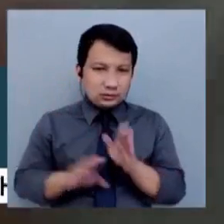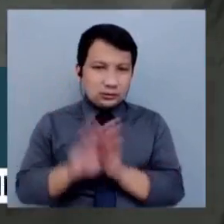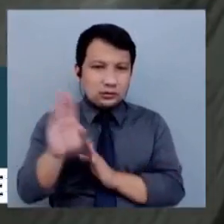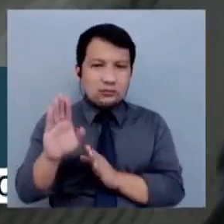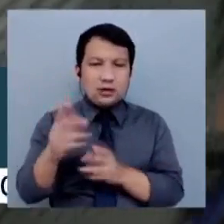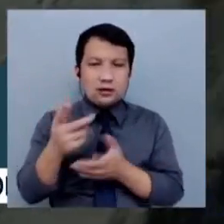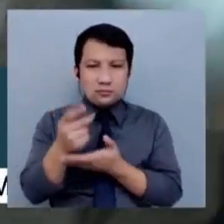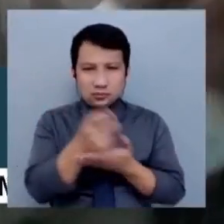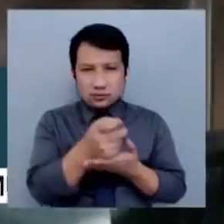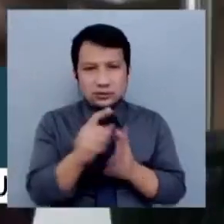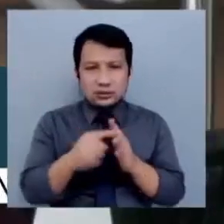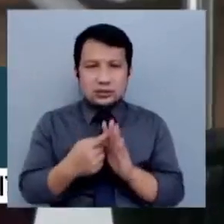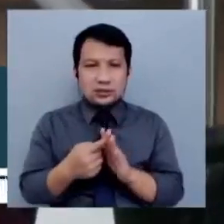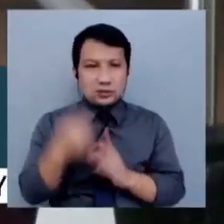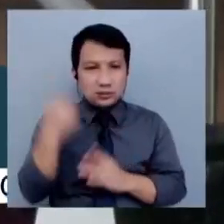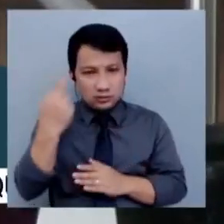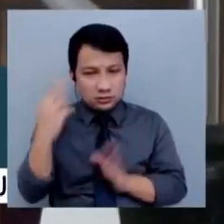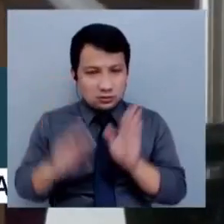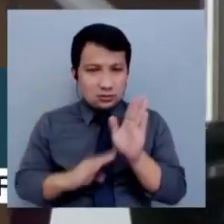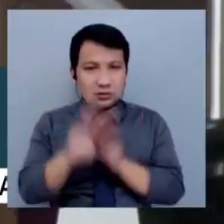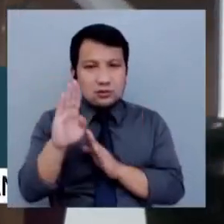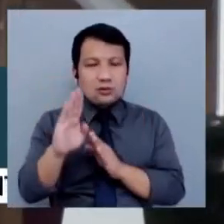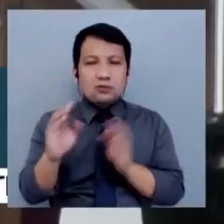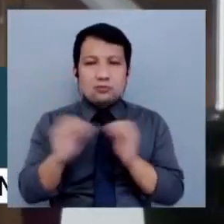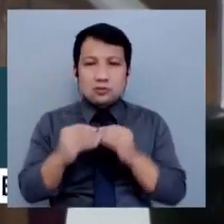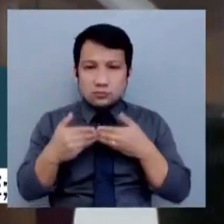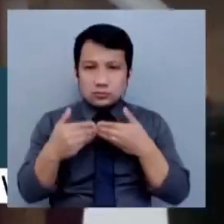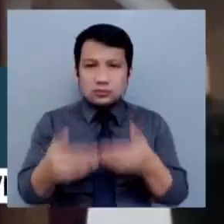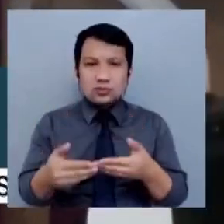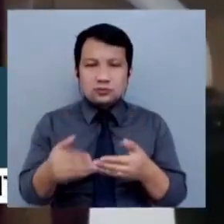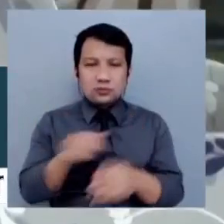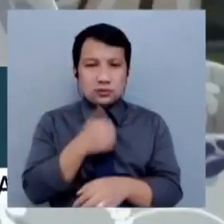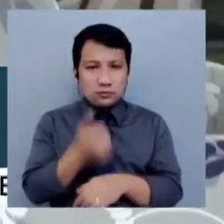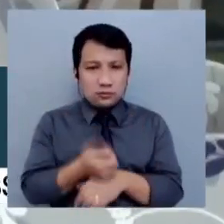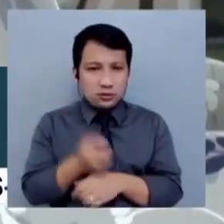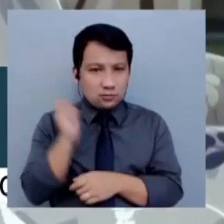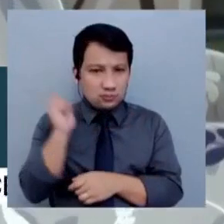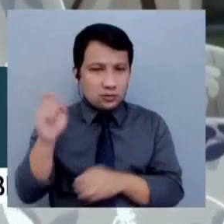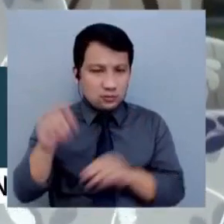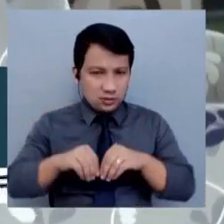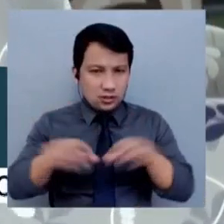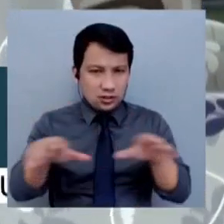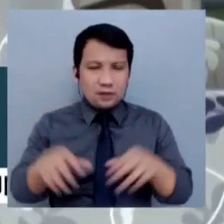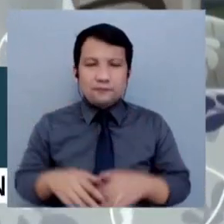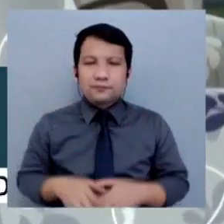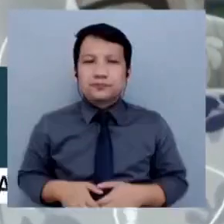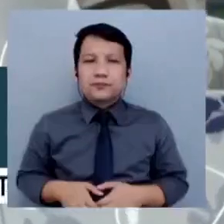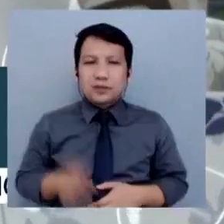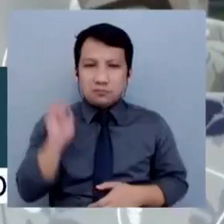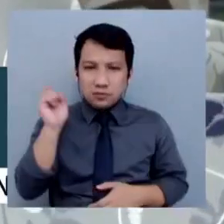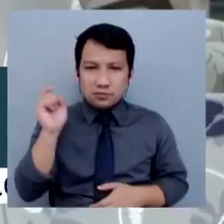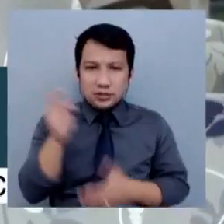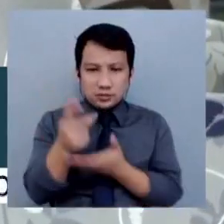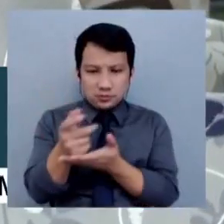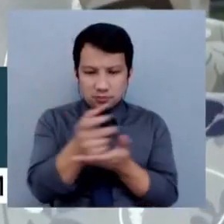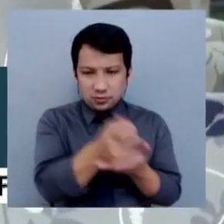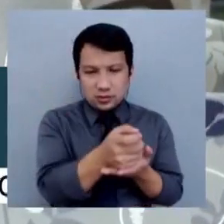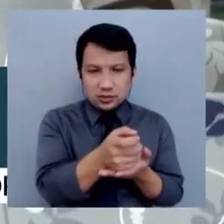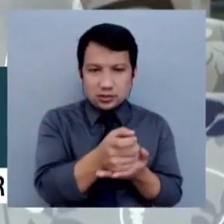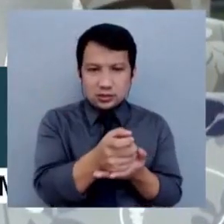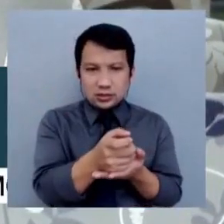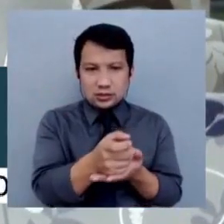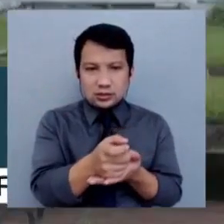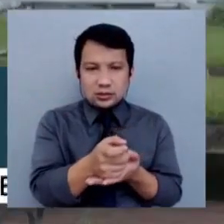rollouts. The recent surge in cases has pushed authorities to ramp up inoculations, and the weekly vaccination rate is at its